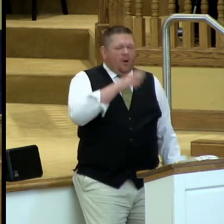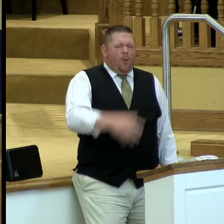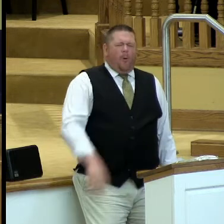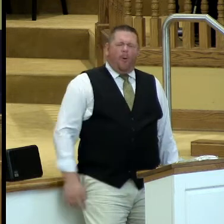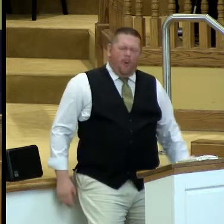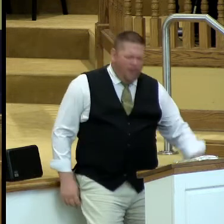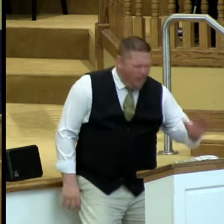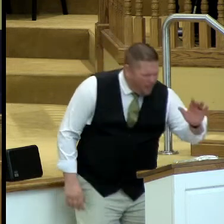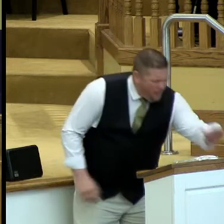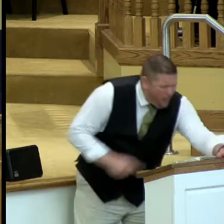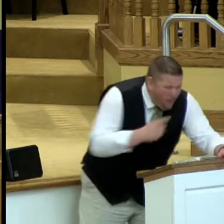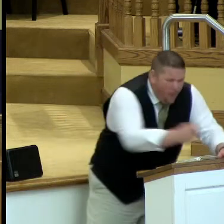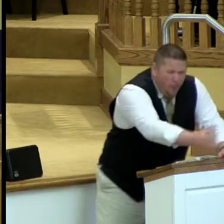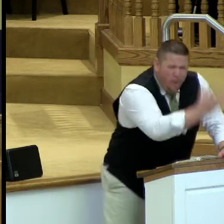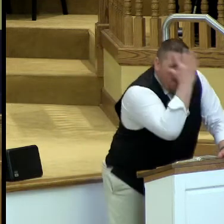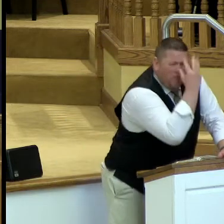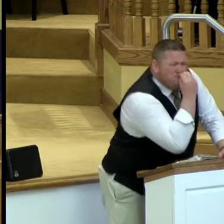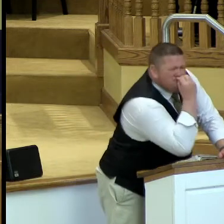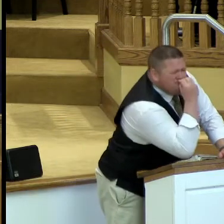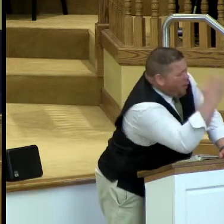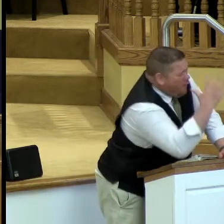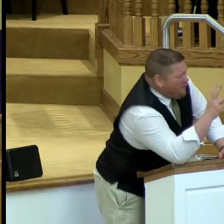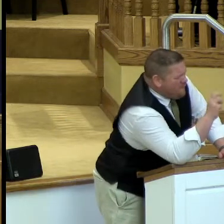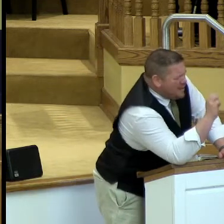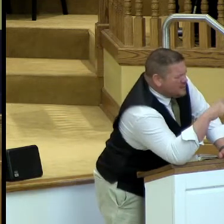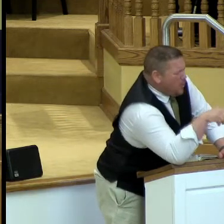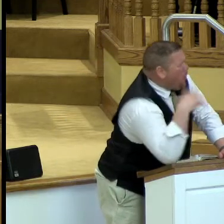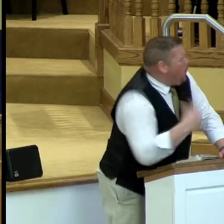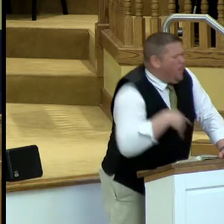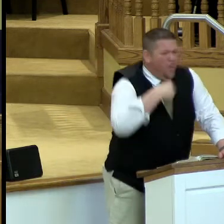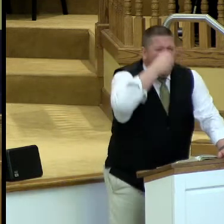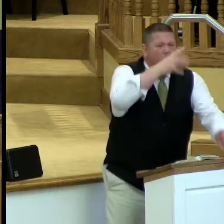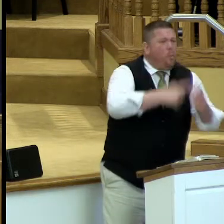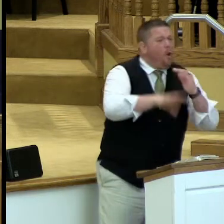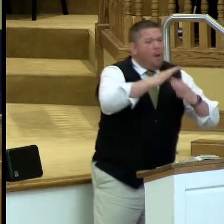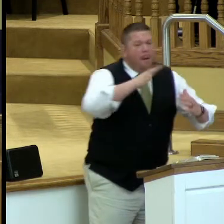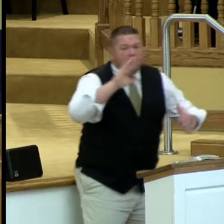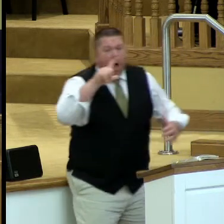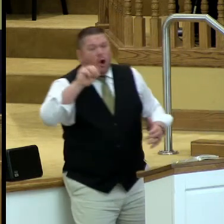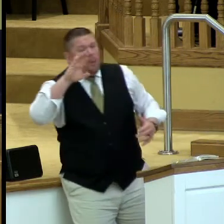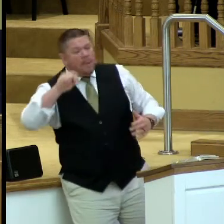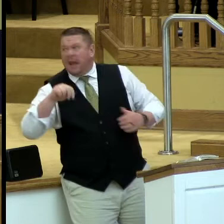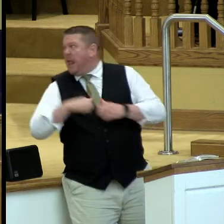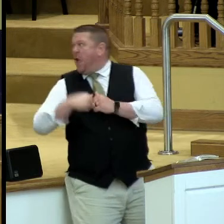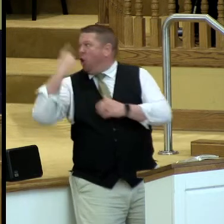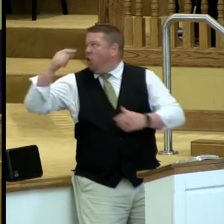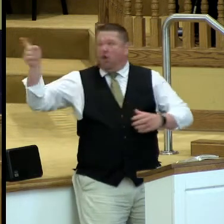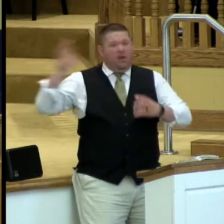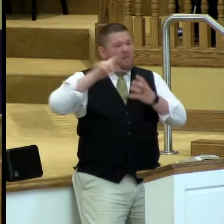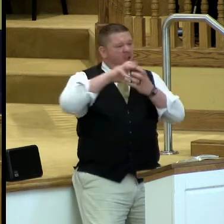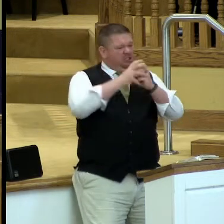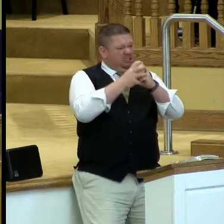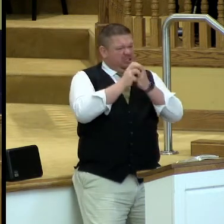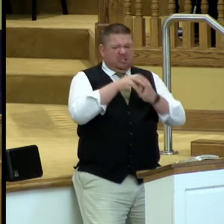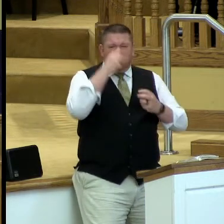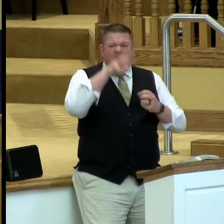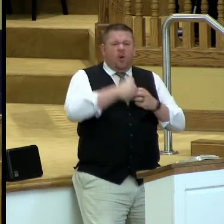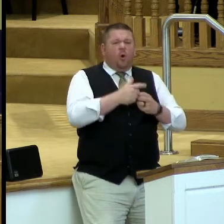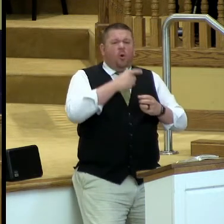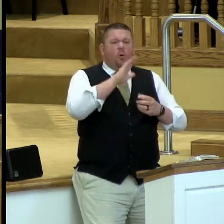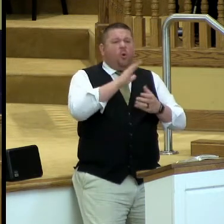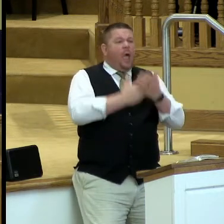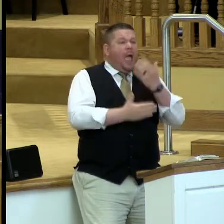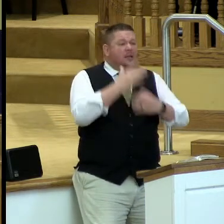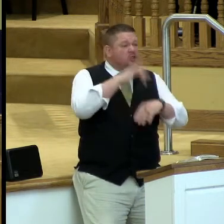vessel. God does not care what your bottle looks like. He doesn't care where your bottle's been. He doesn't care who else's hands